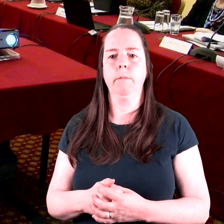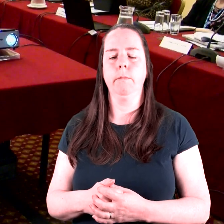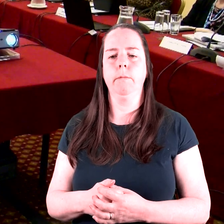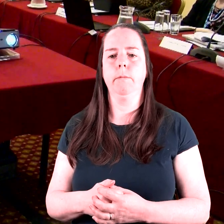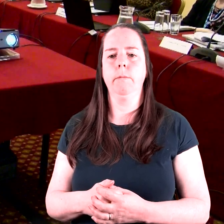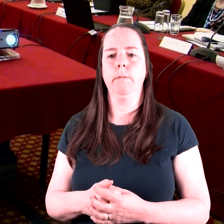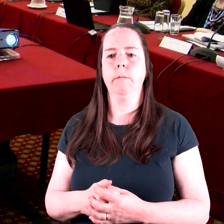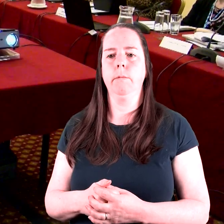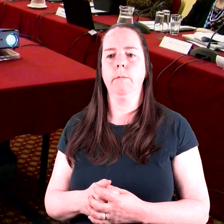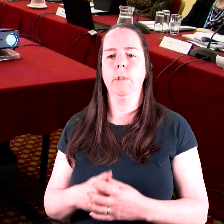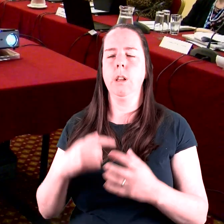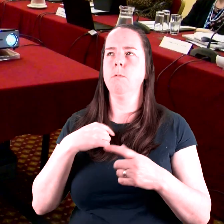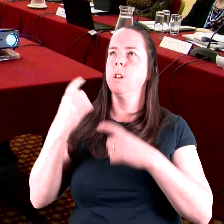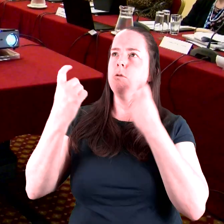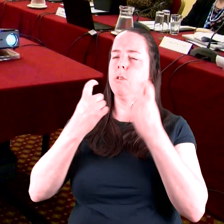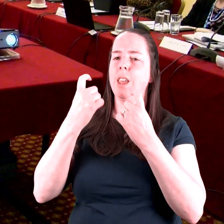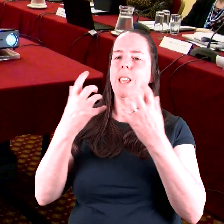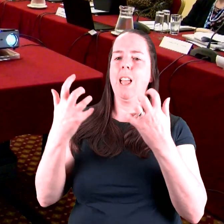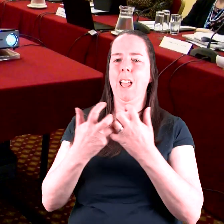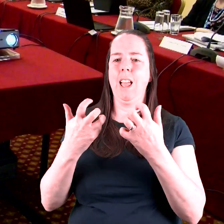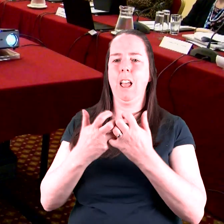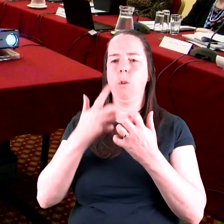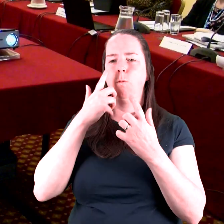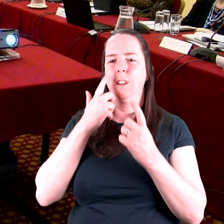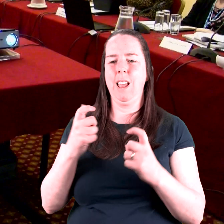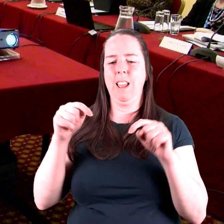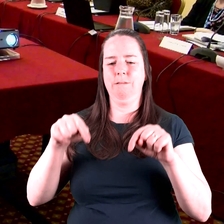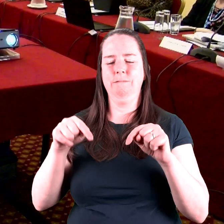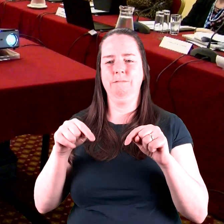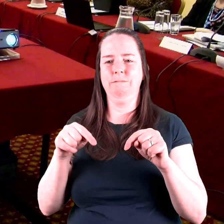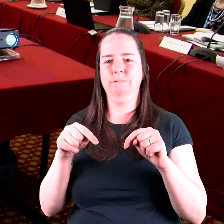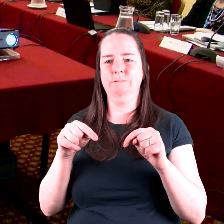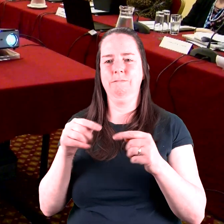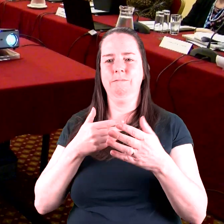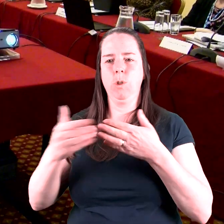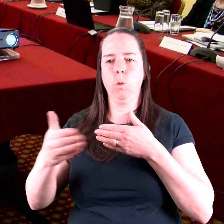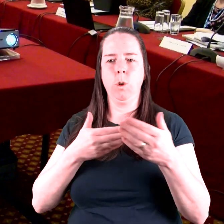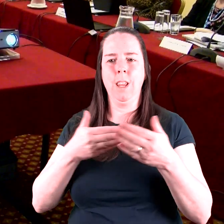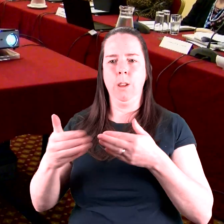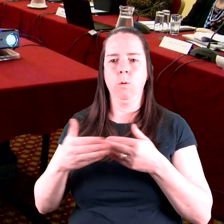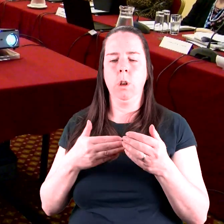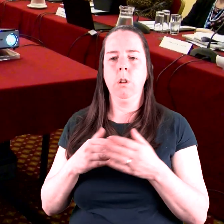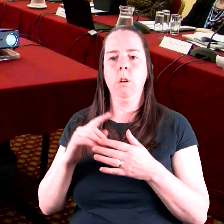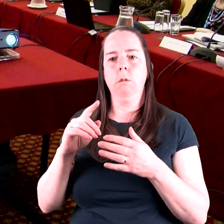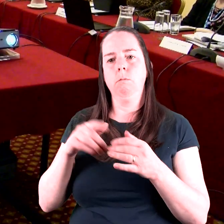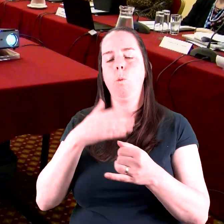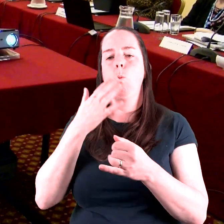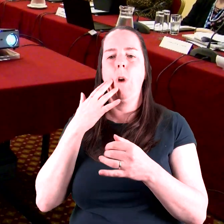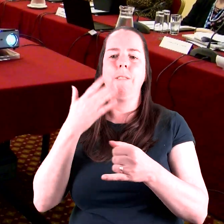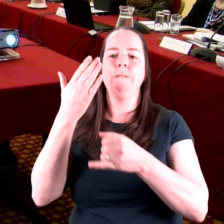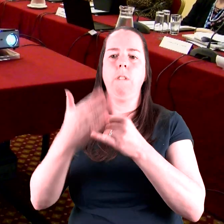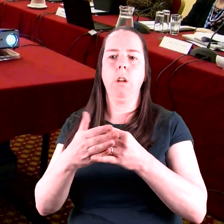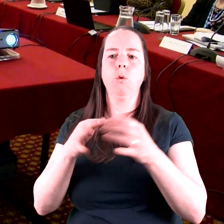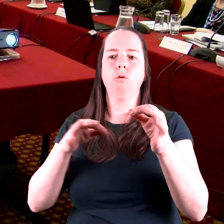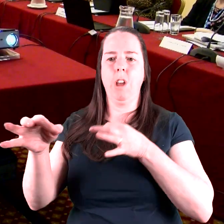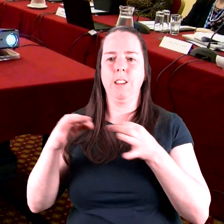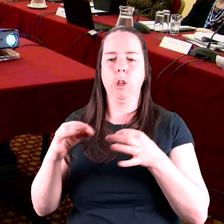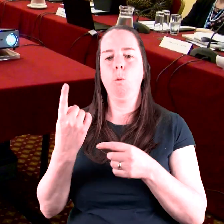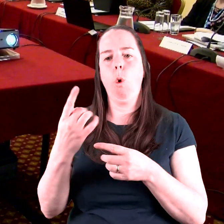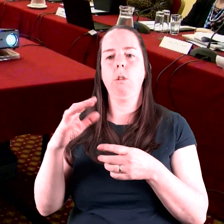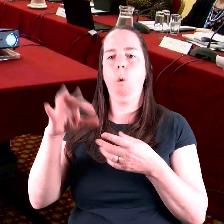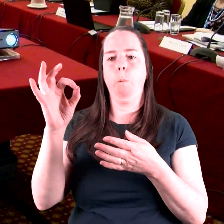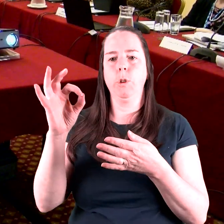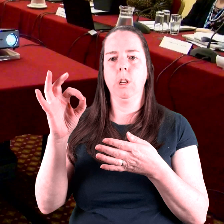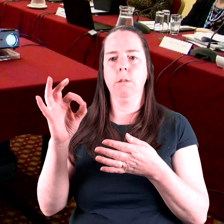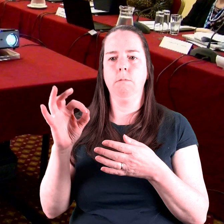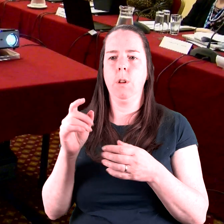So I wonder, so I was just trying to think about how we could do this. So when we do the final strategy, one of the